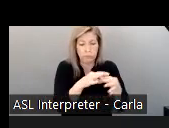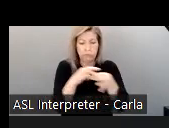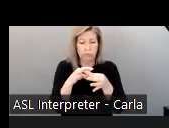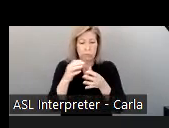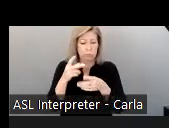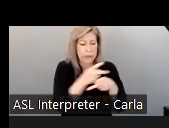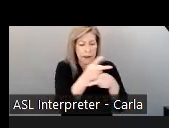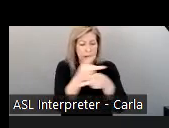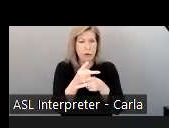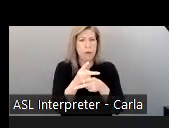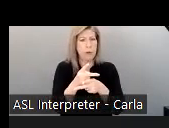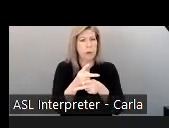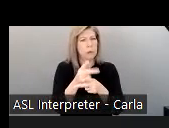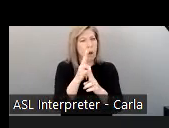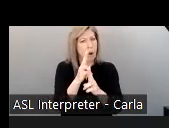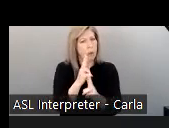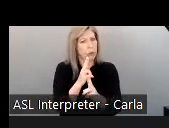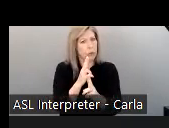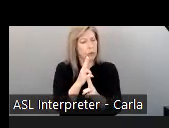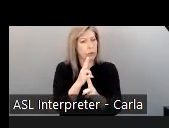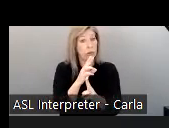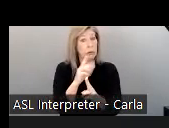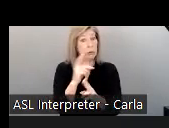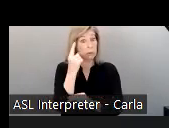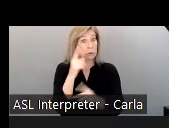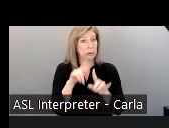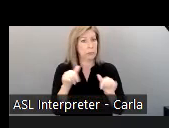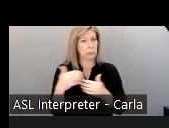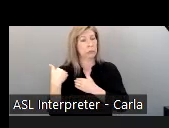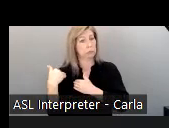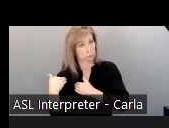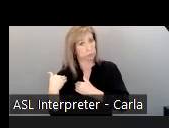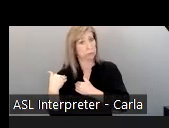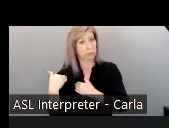responsibility. So in that regard, when